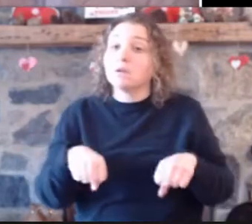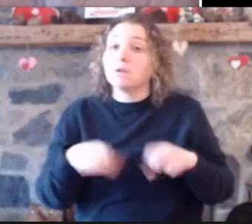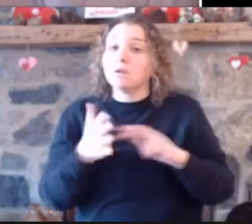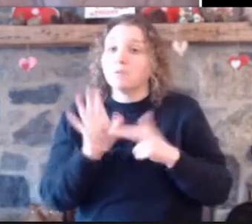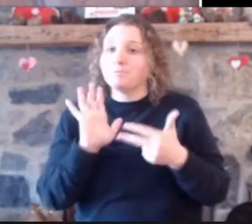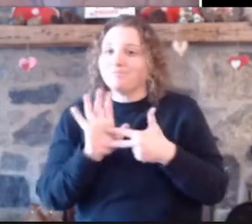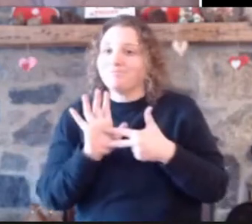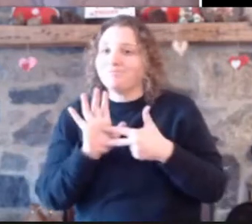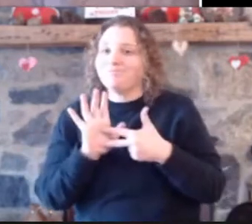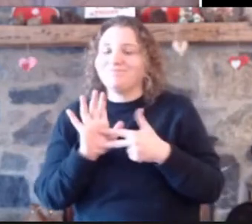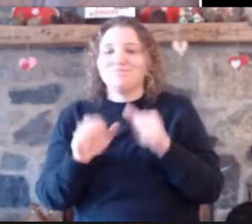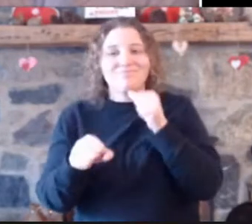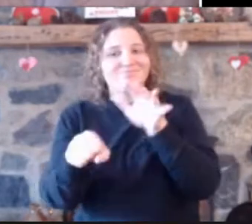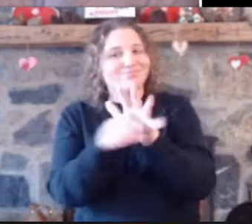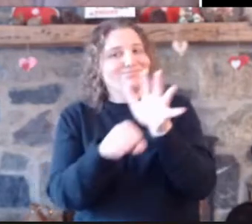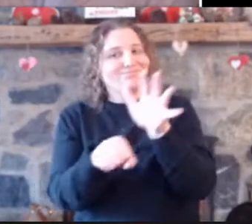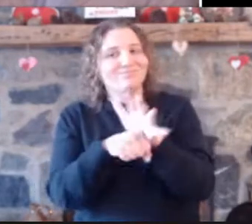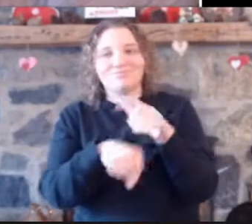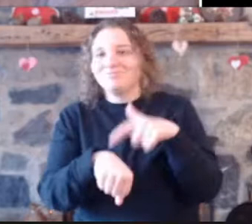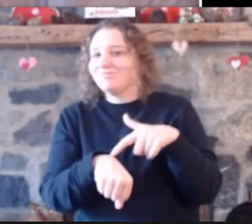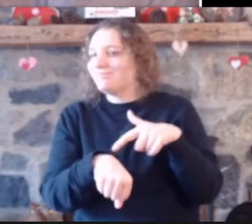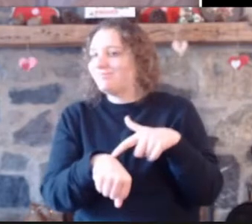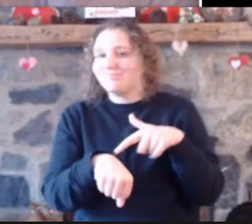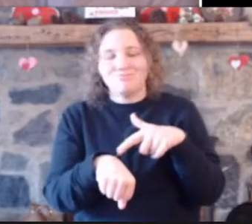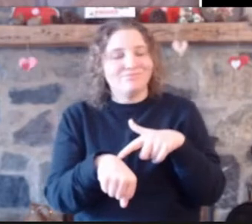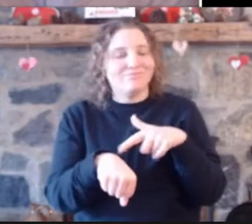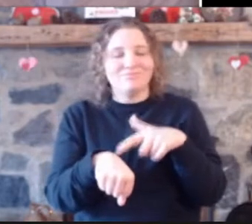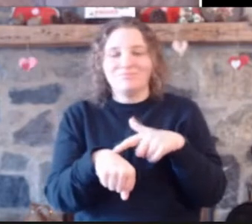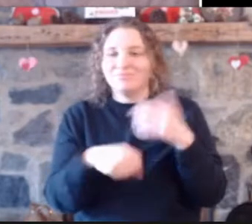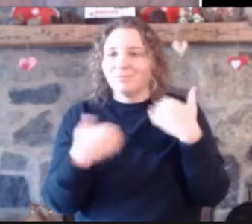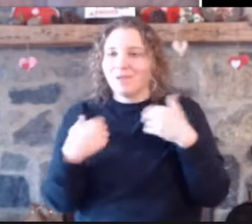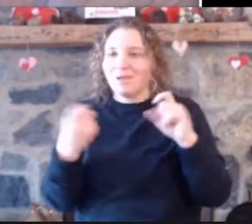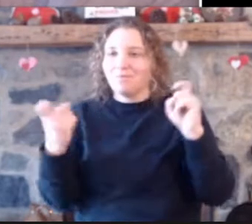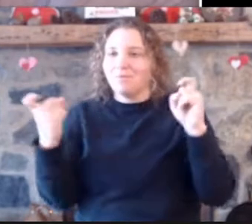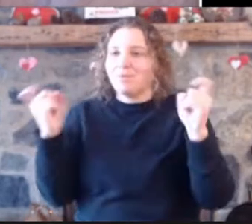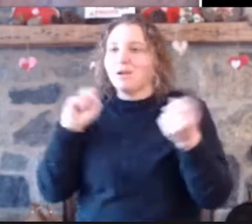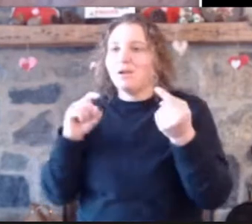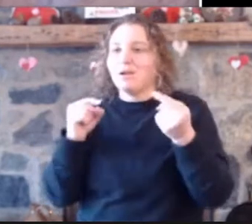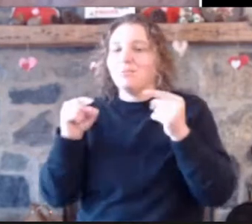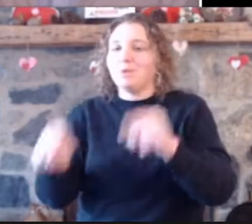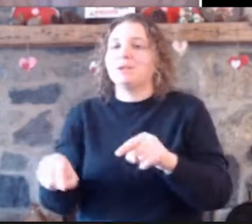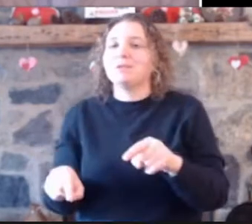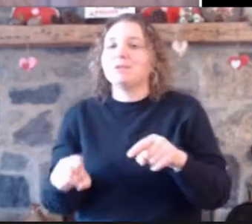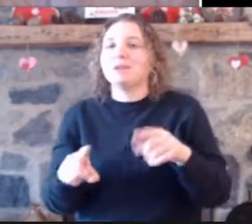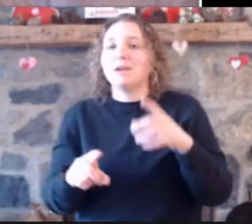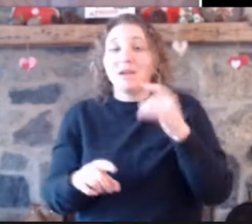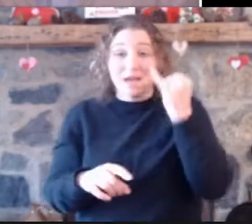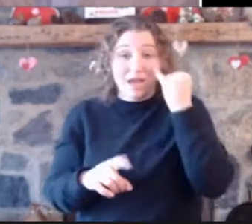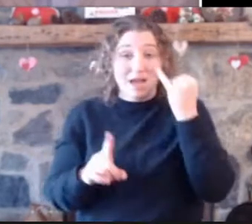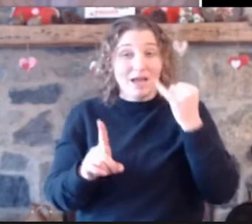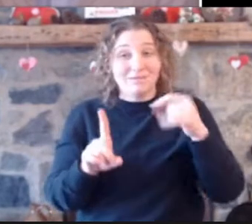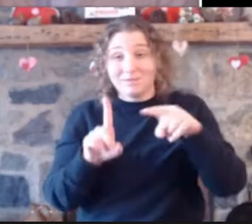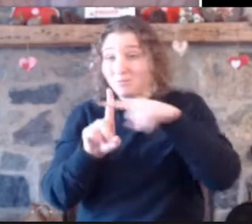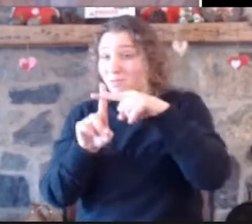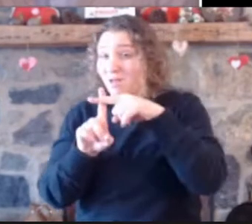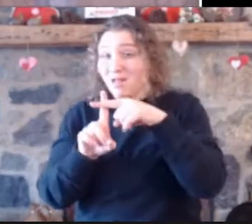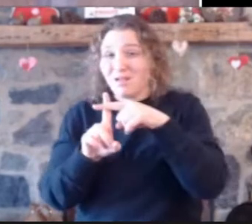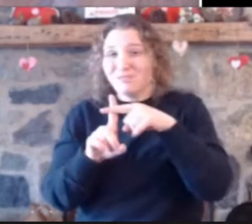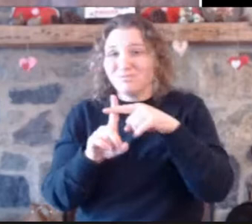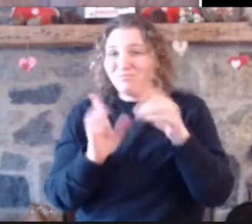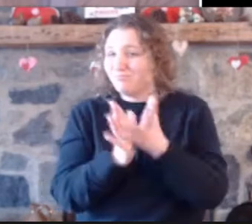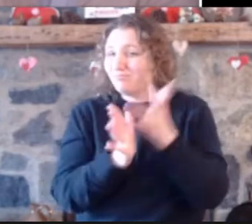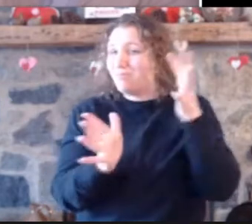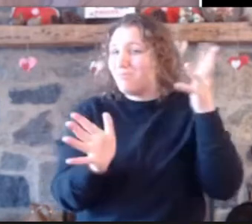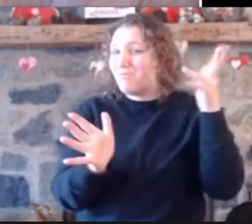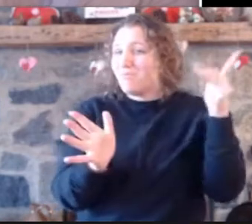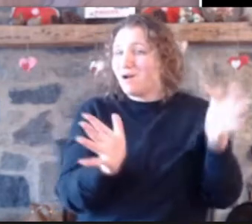there's not enough time to have that many mutations, and the mutations are seldom, if ever, favorable, and we